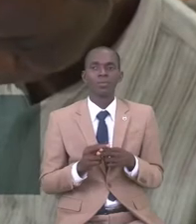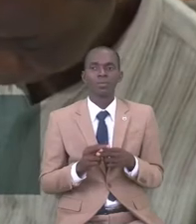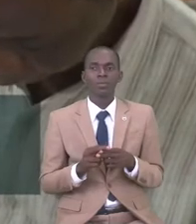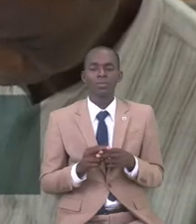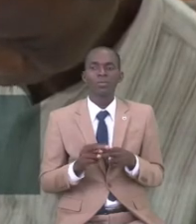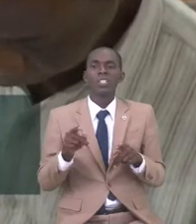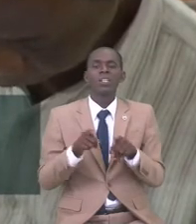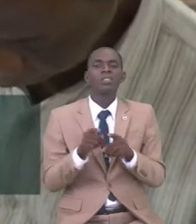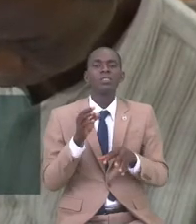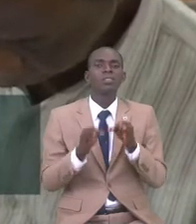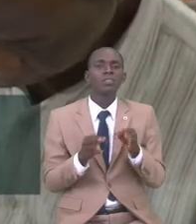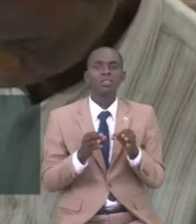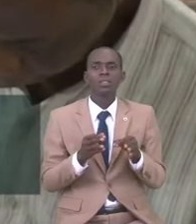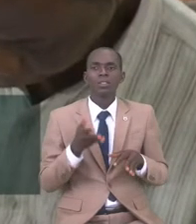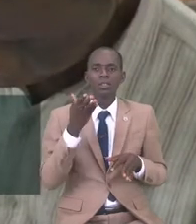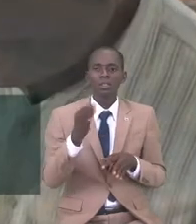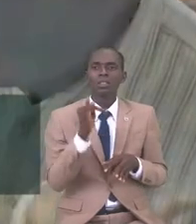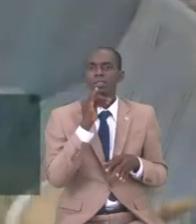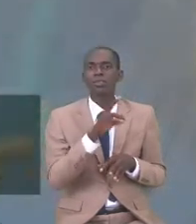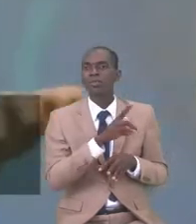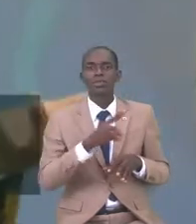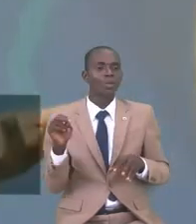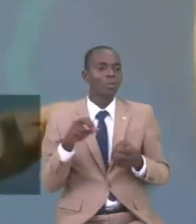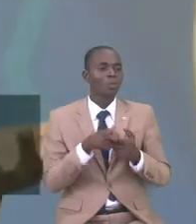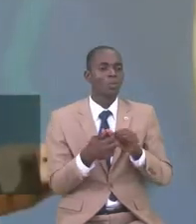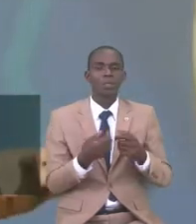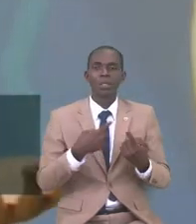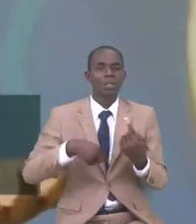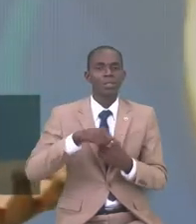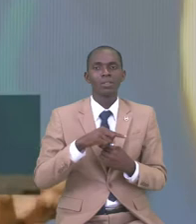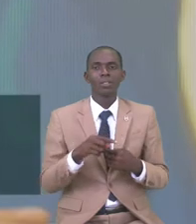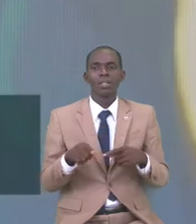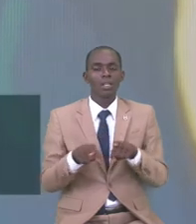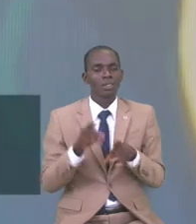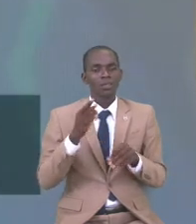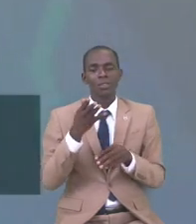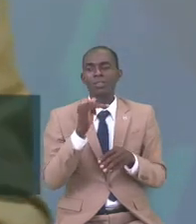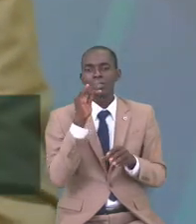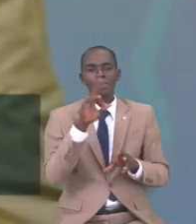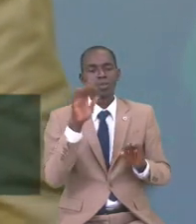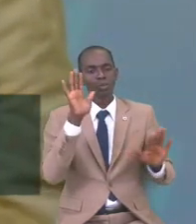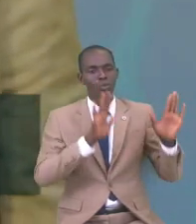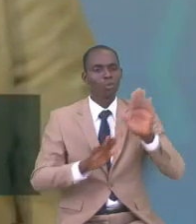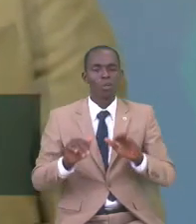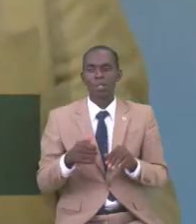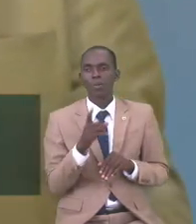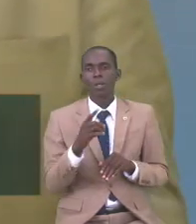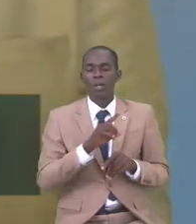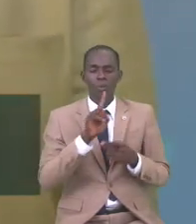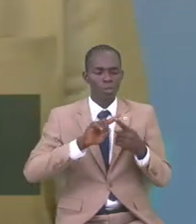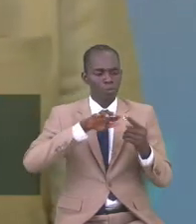if there's no insecurity, as if there's no problem. And then when you get to the